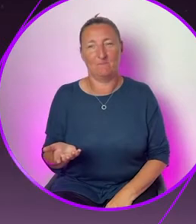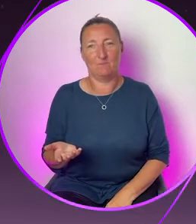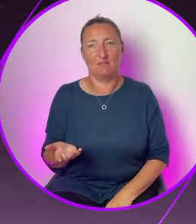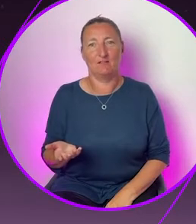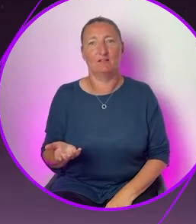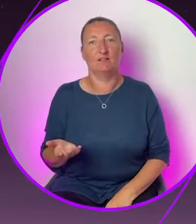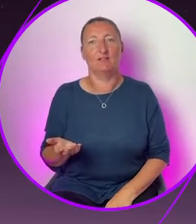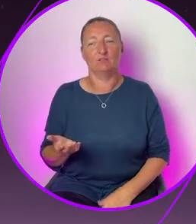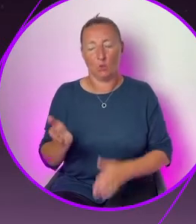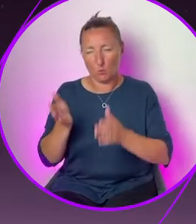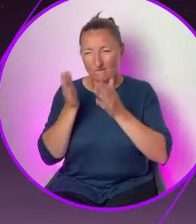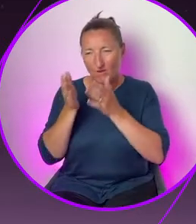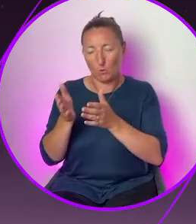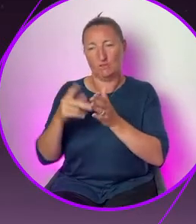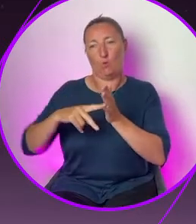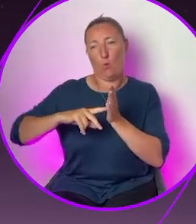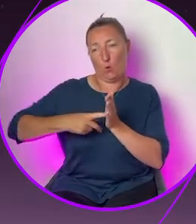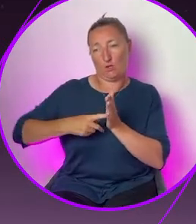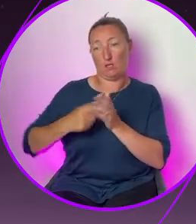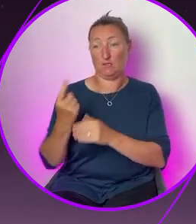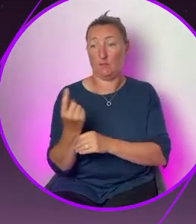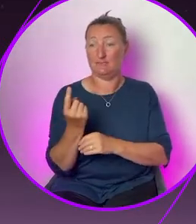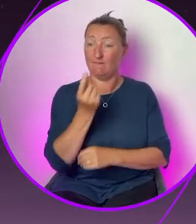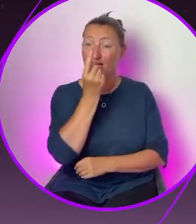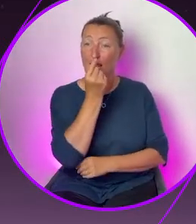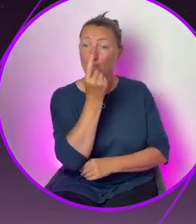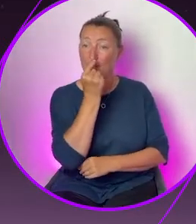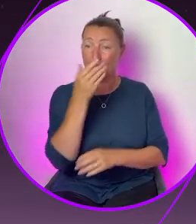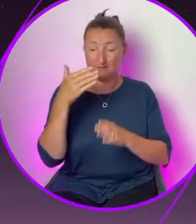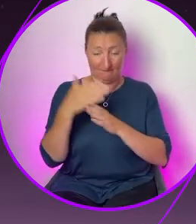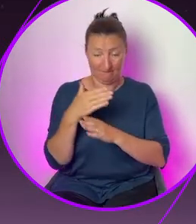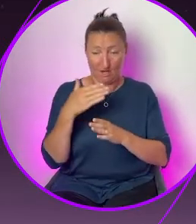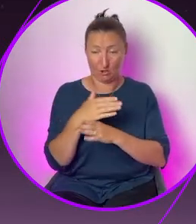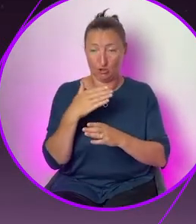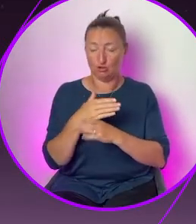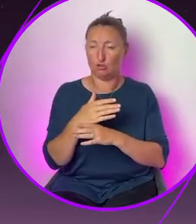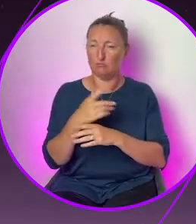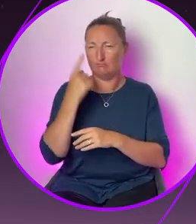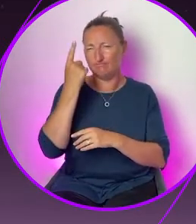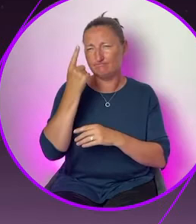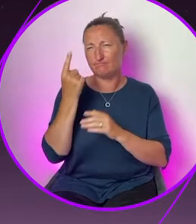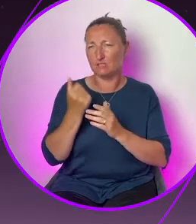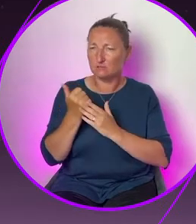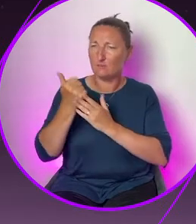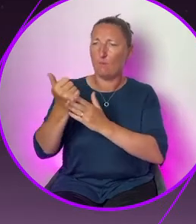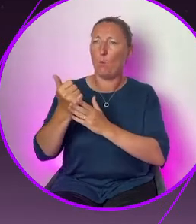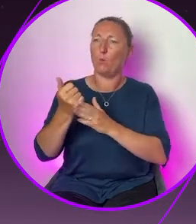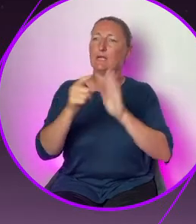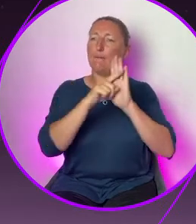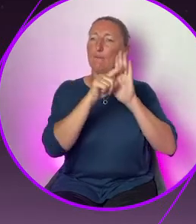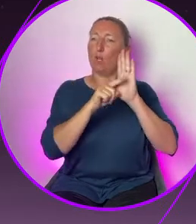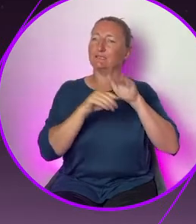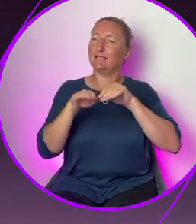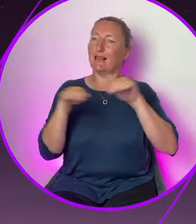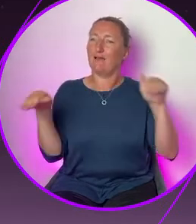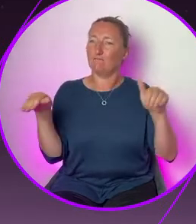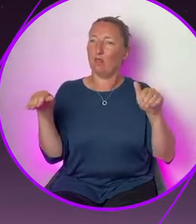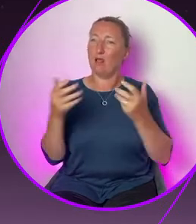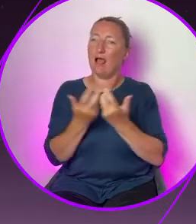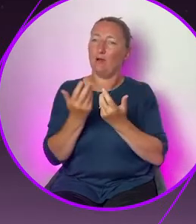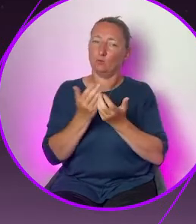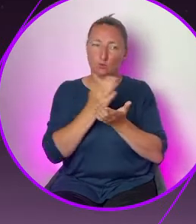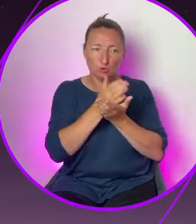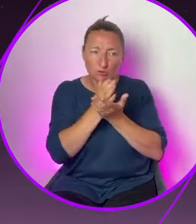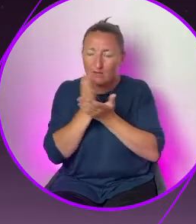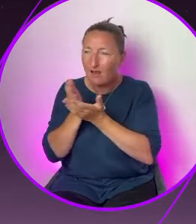sort of capabilities and their functions, but for there to be more support at a policy level to sort of share those capabilities.